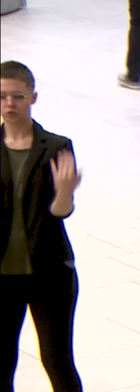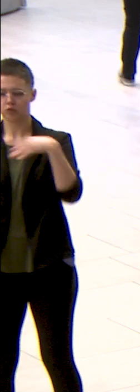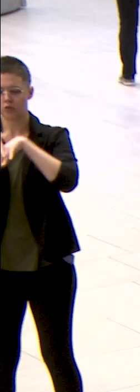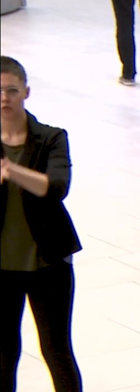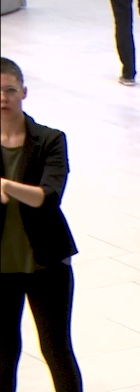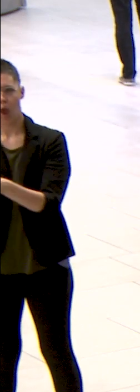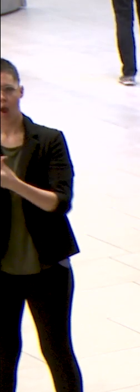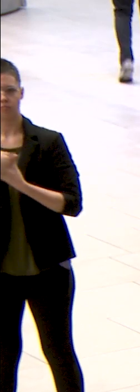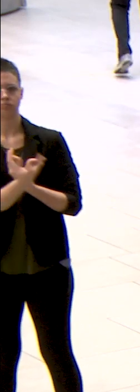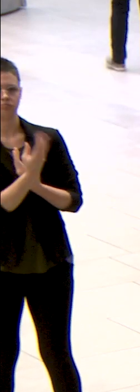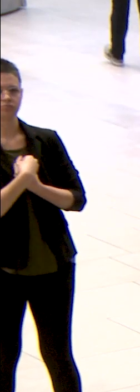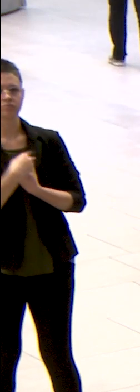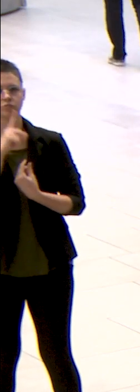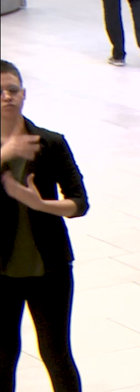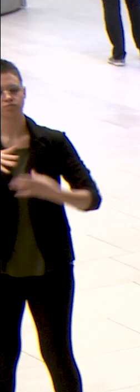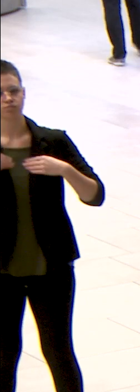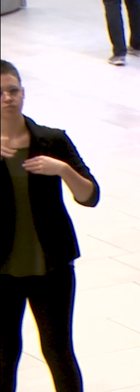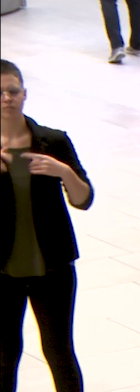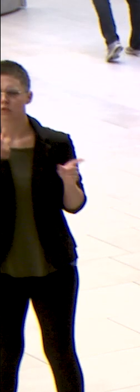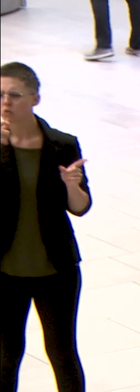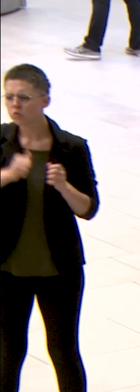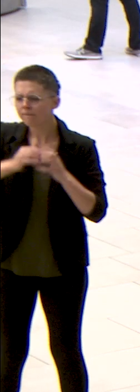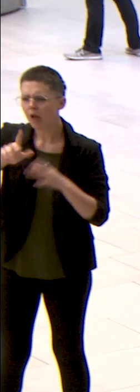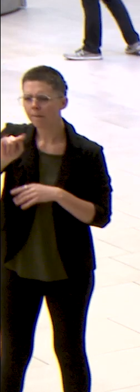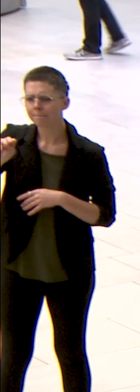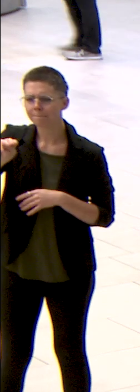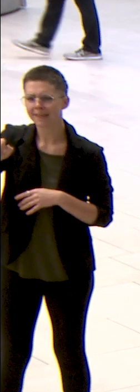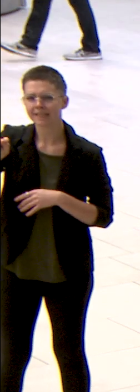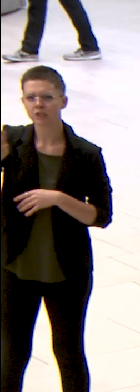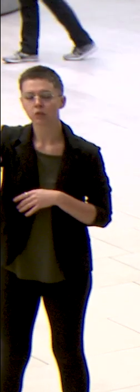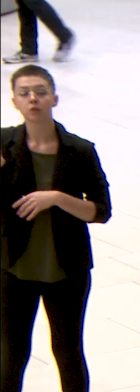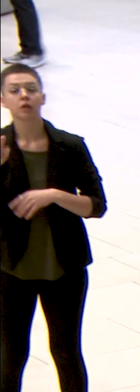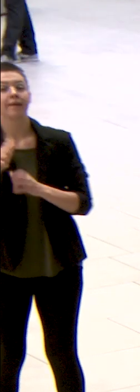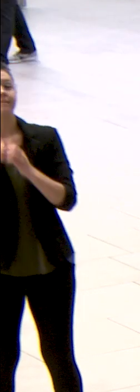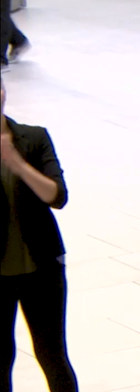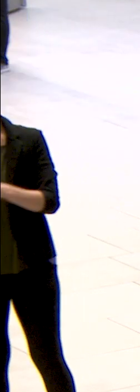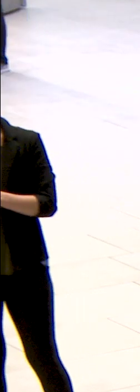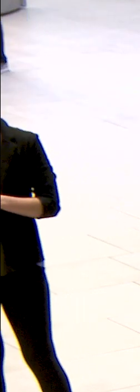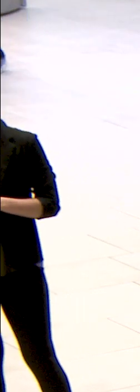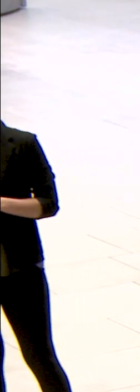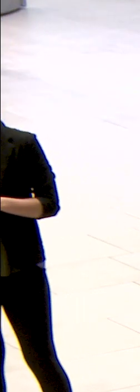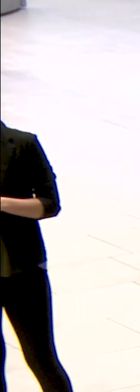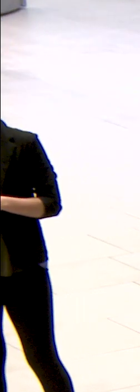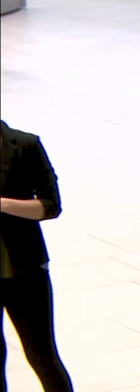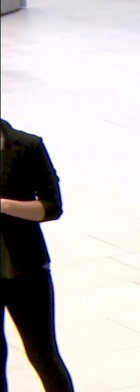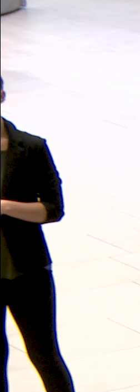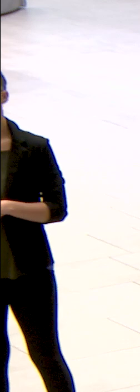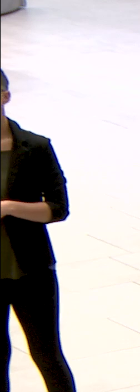do. And who founded MeToo originally? So the founder was Beatriz Acevedo.